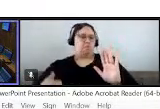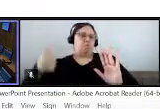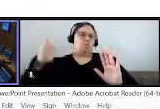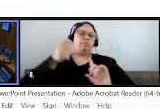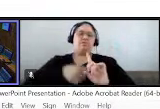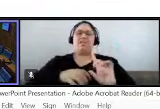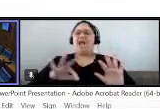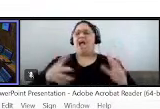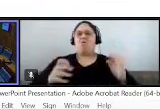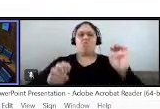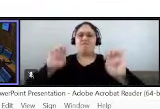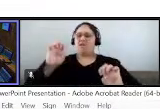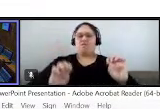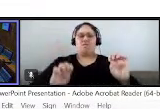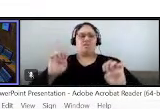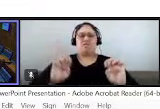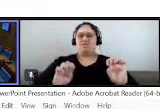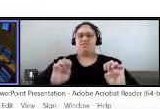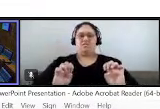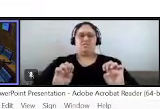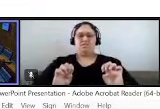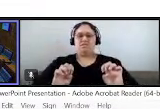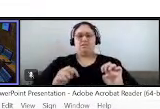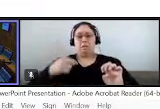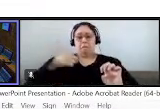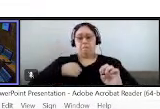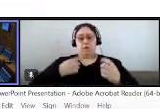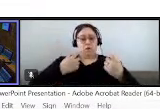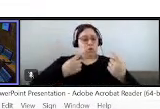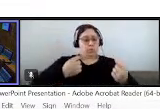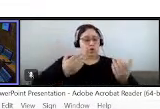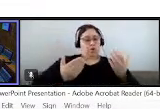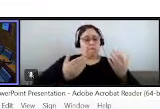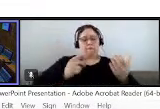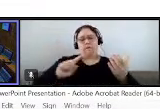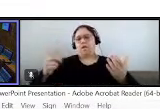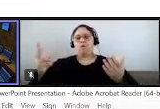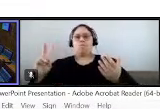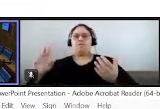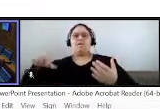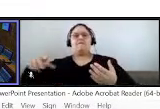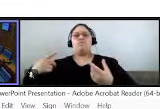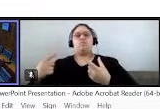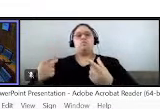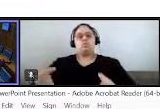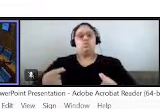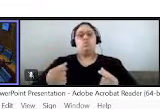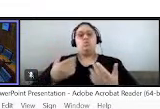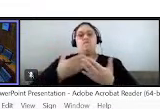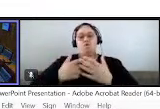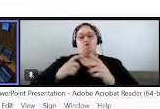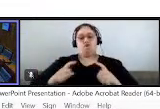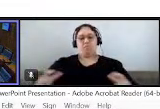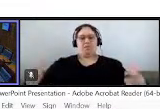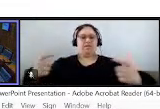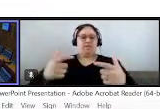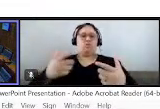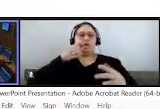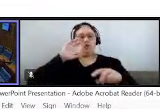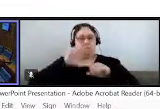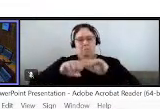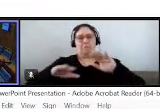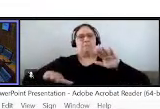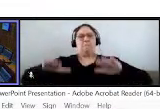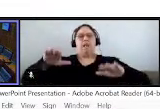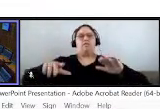How do you evaluate what I'm doing versus what is not done per the committees, that balance? Because